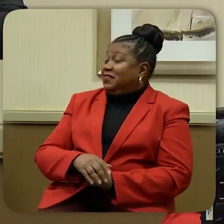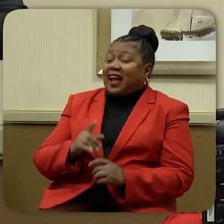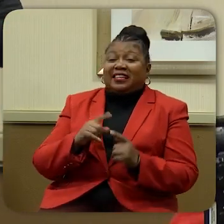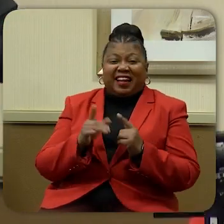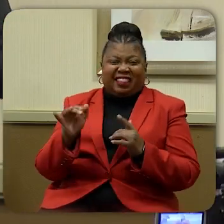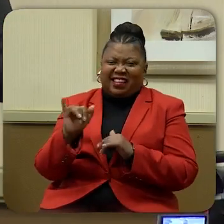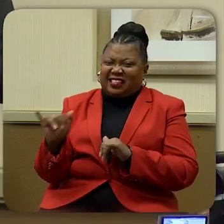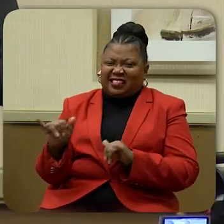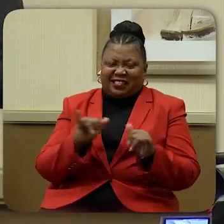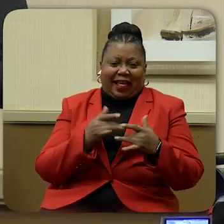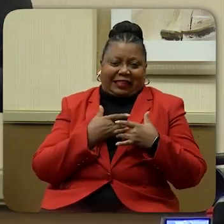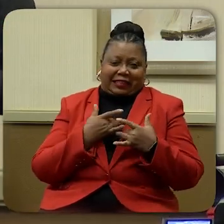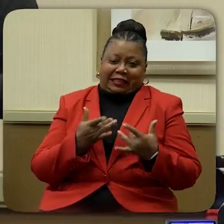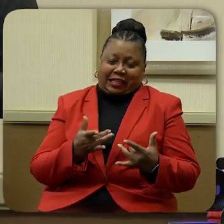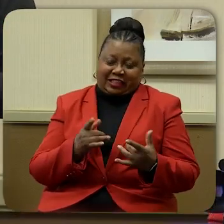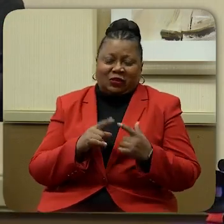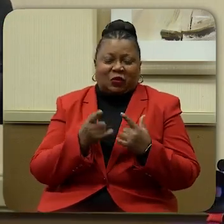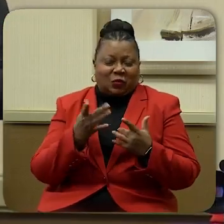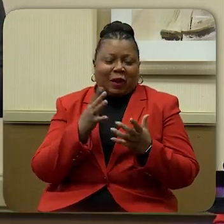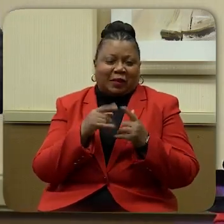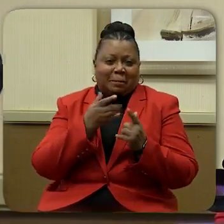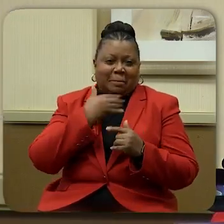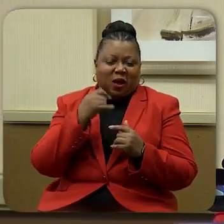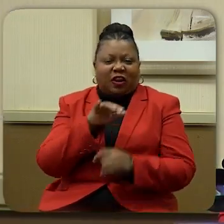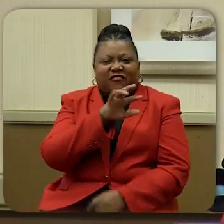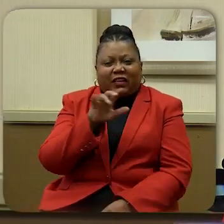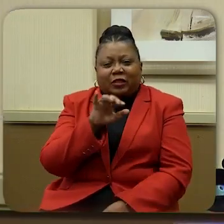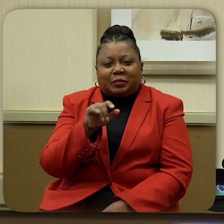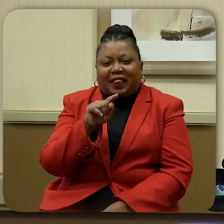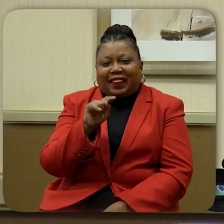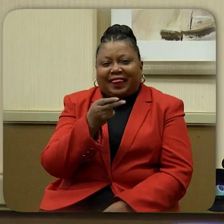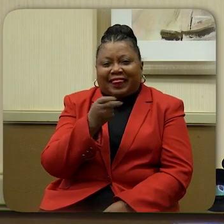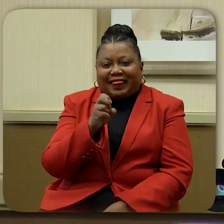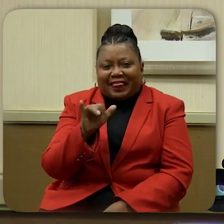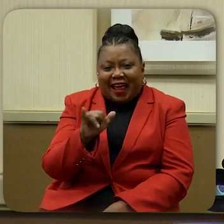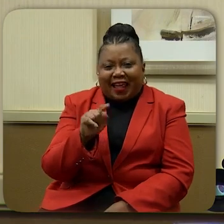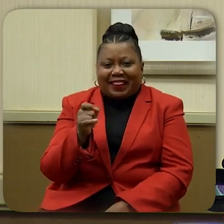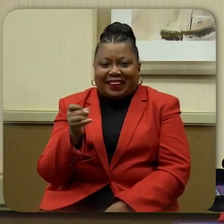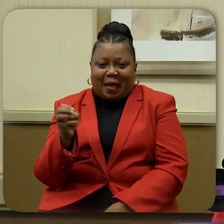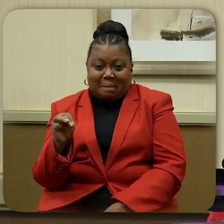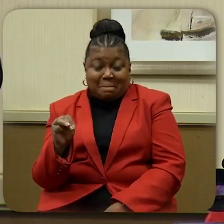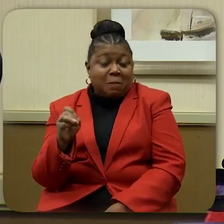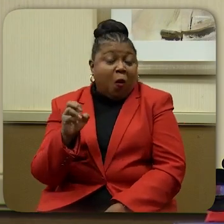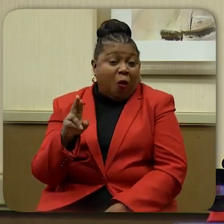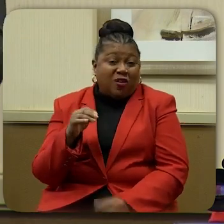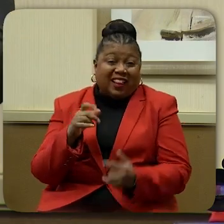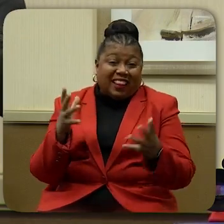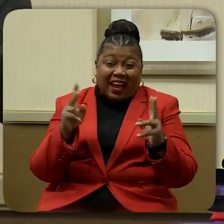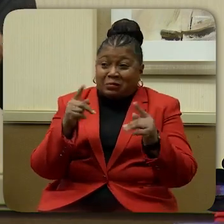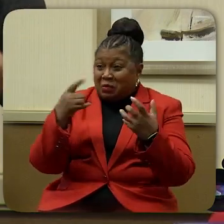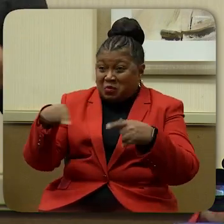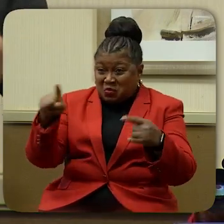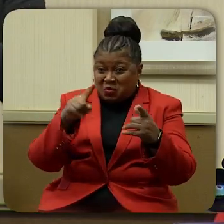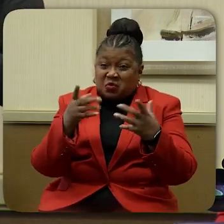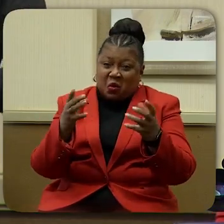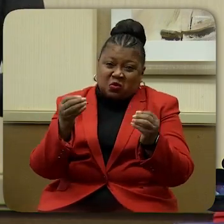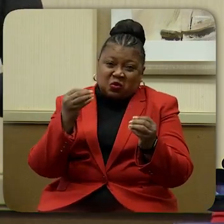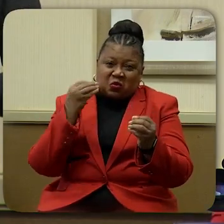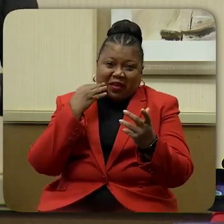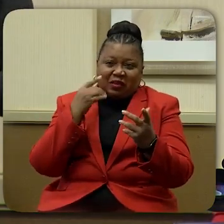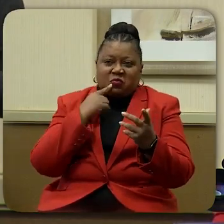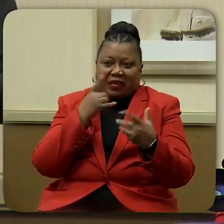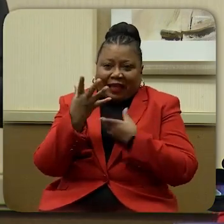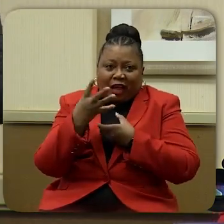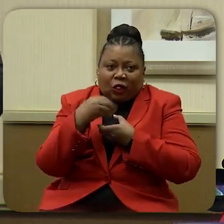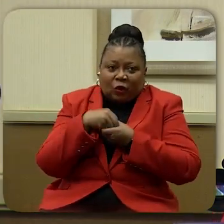Yeah, that's kind of sensitive. That, again, you'd probably be better off finger spelling that one. Or if it's a lot of people, you can